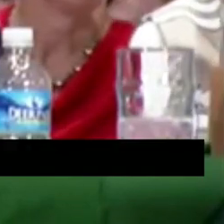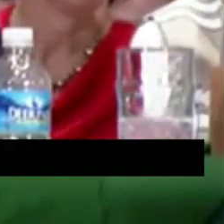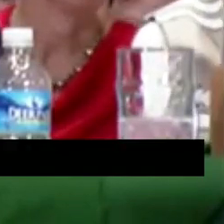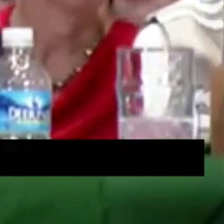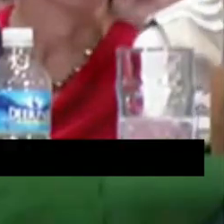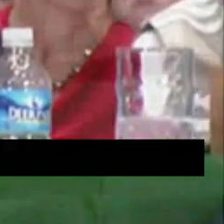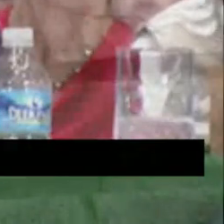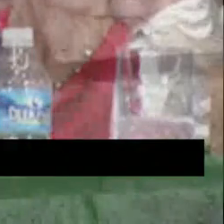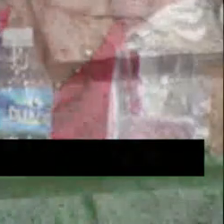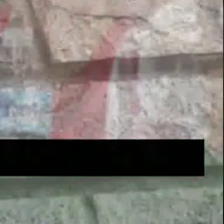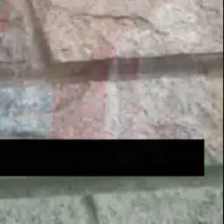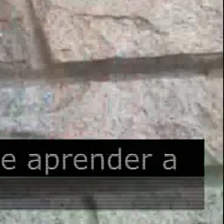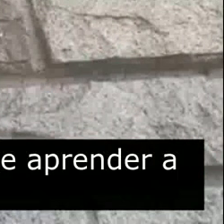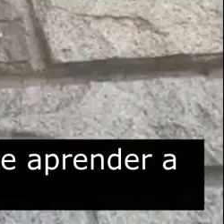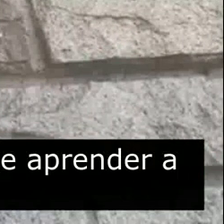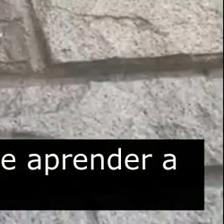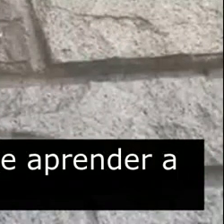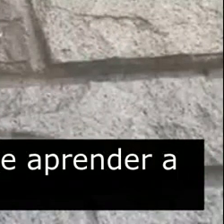Now